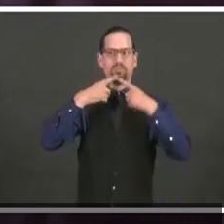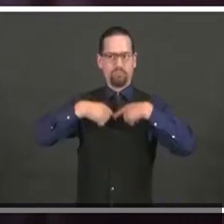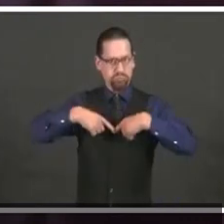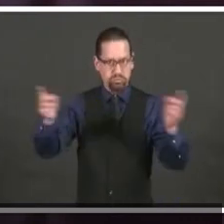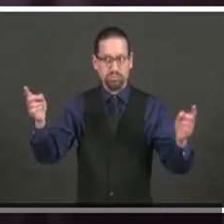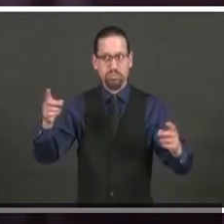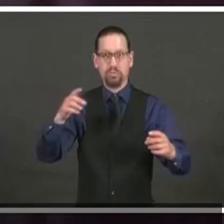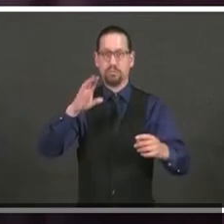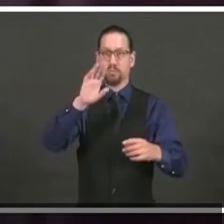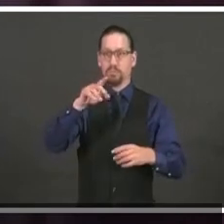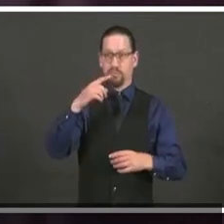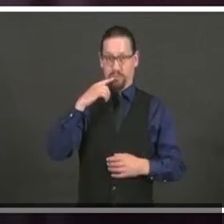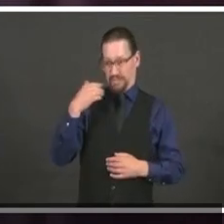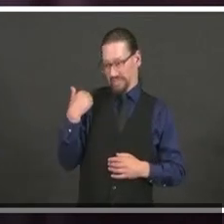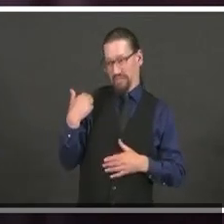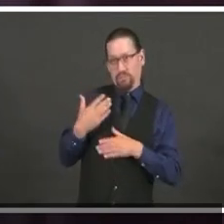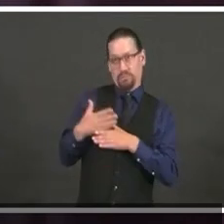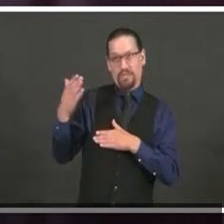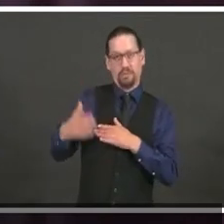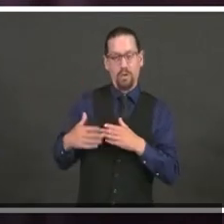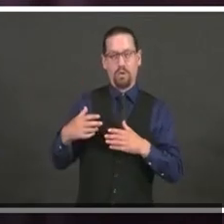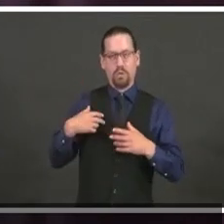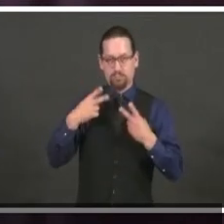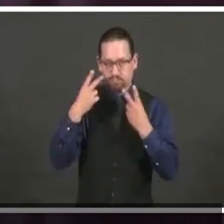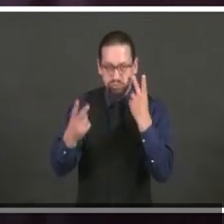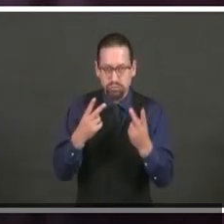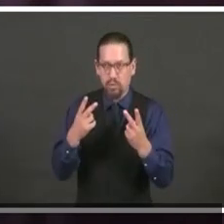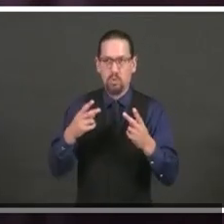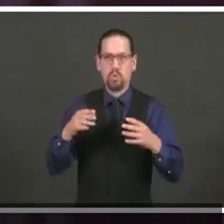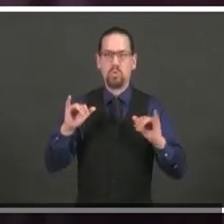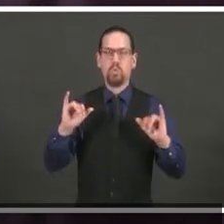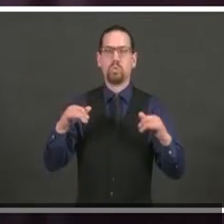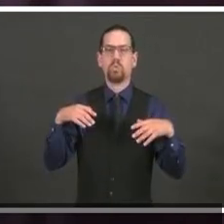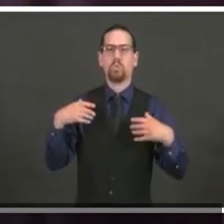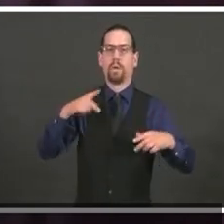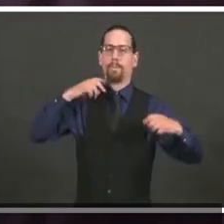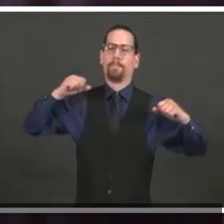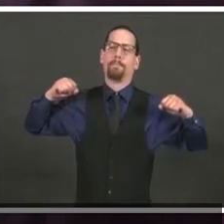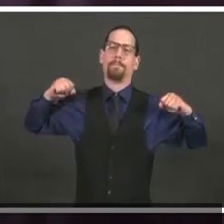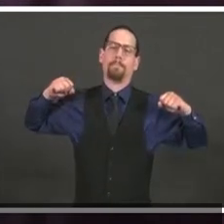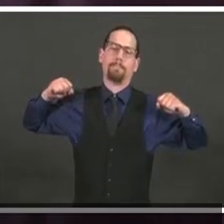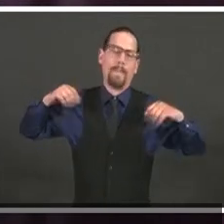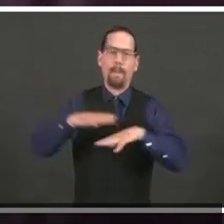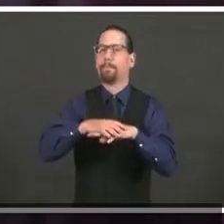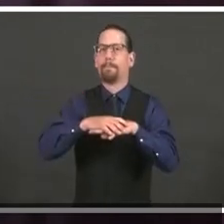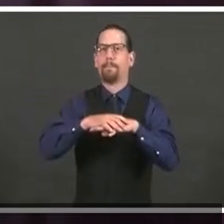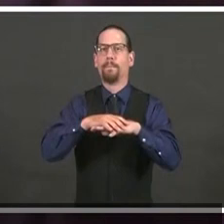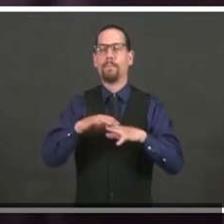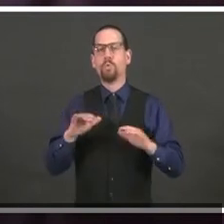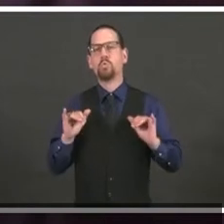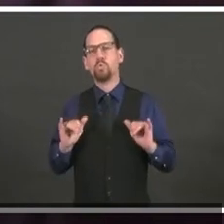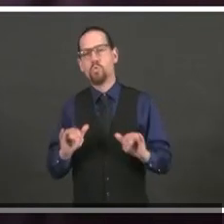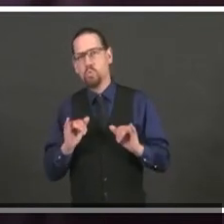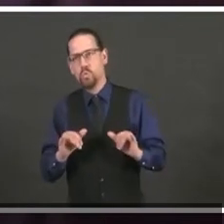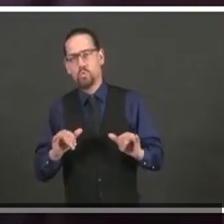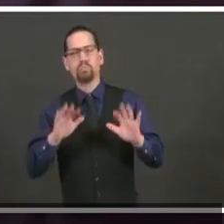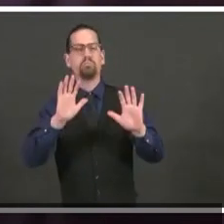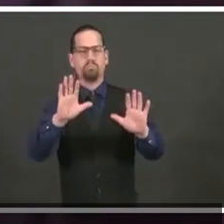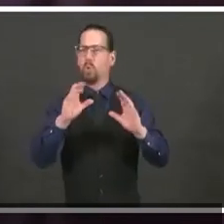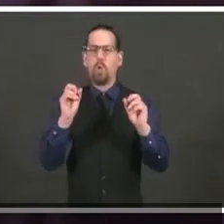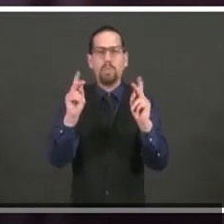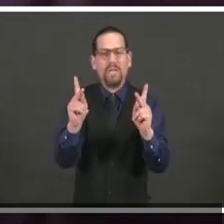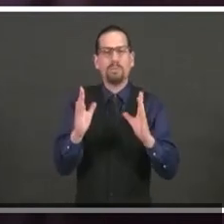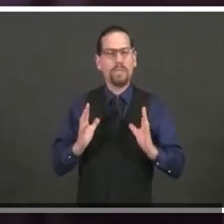weekend. We've never been through this before. By and large, everybody was excellent and waited patiently in